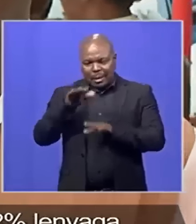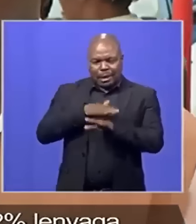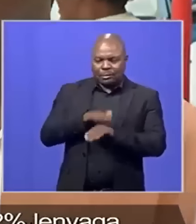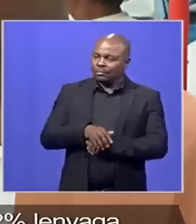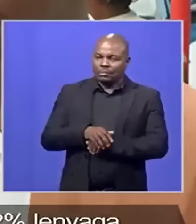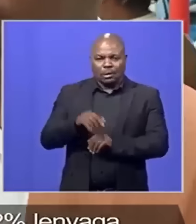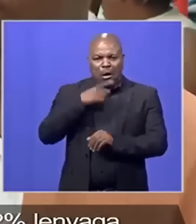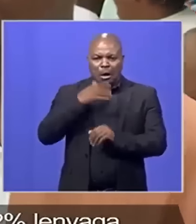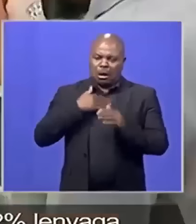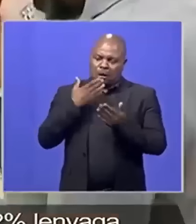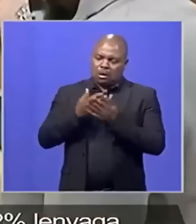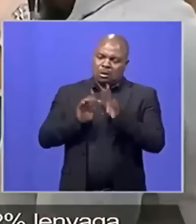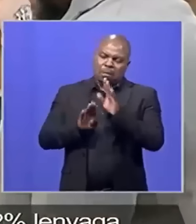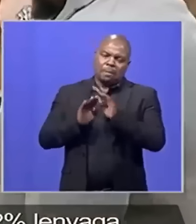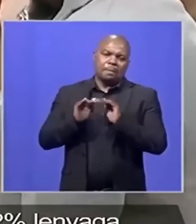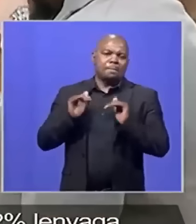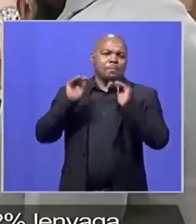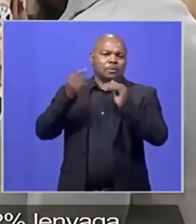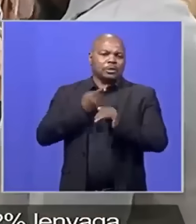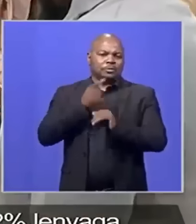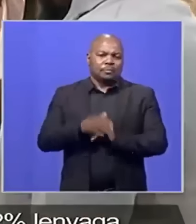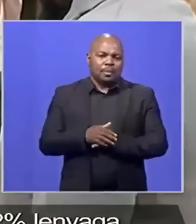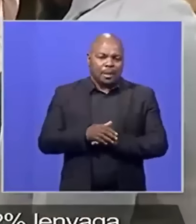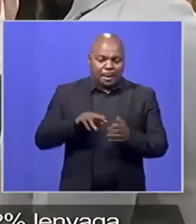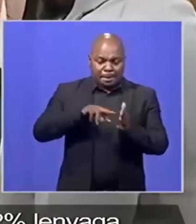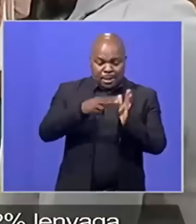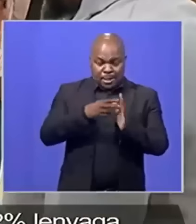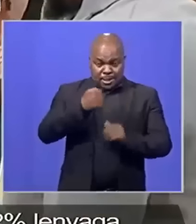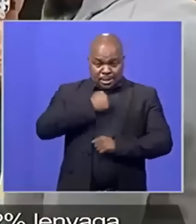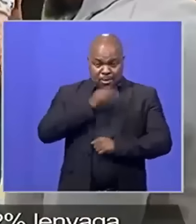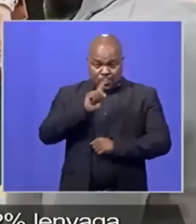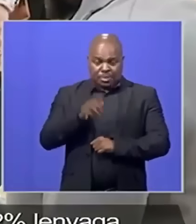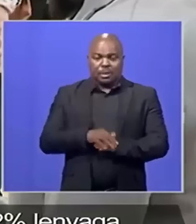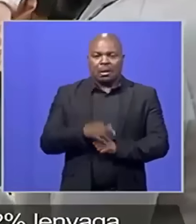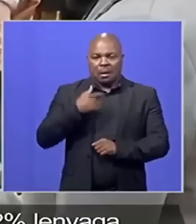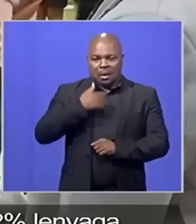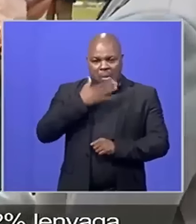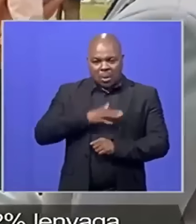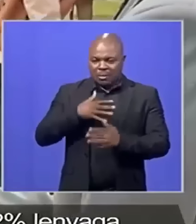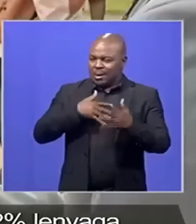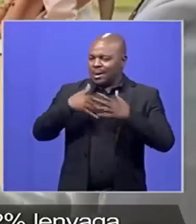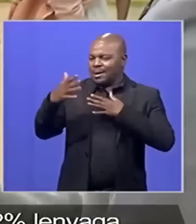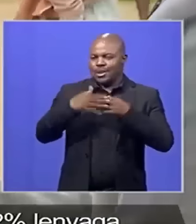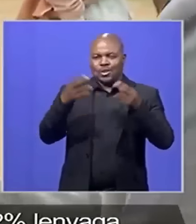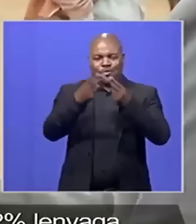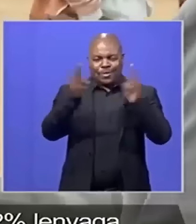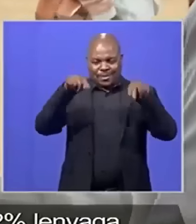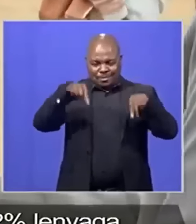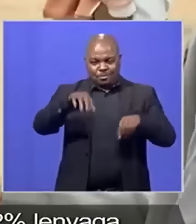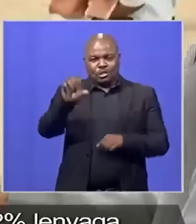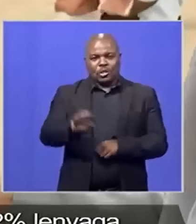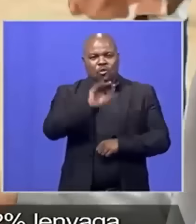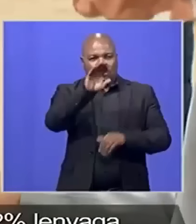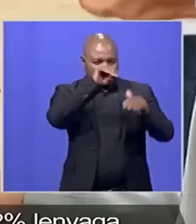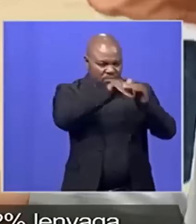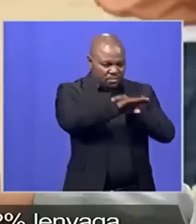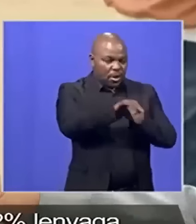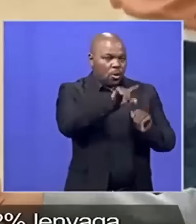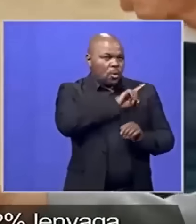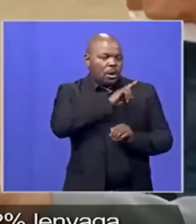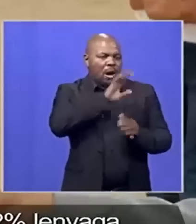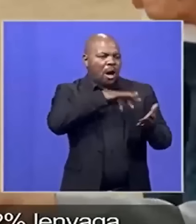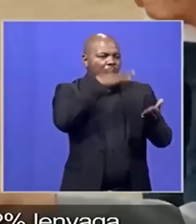to actually improve themselves. My plans, I want to go to any university in South Africa. Like I